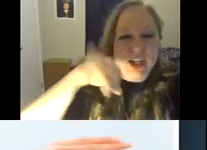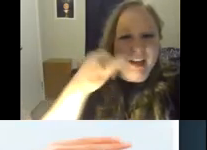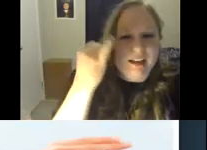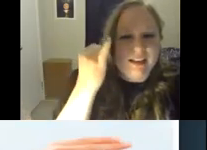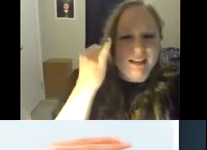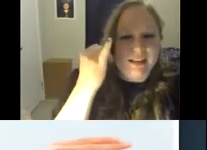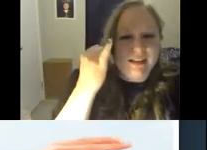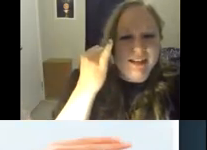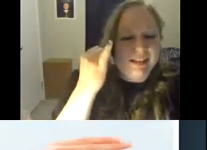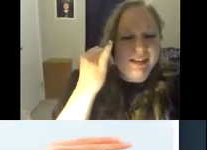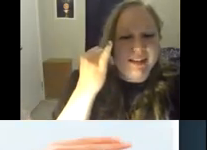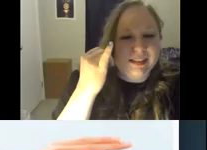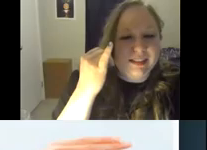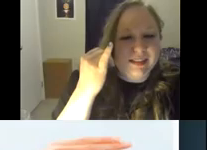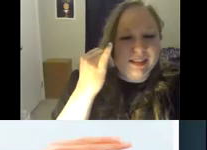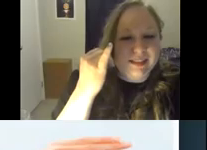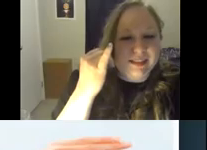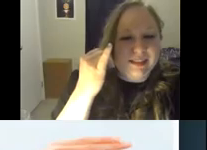J.